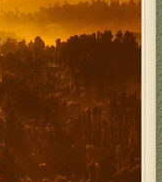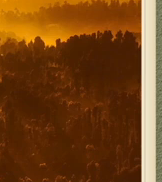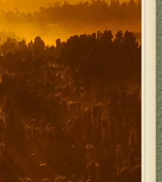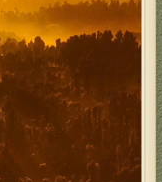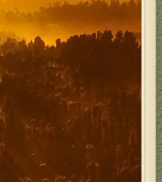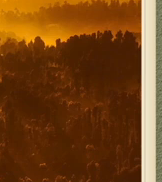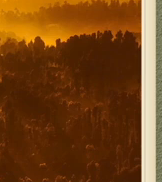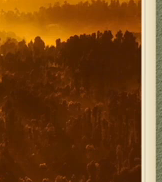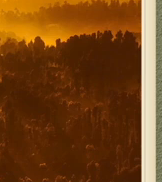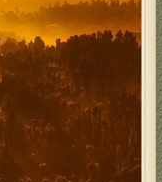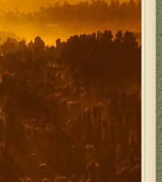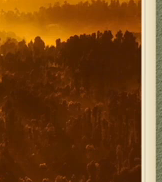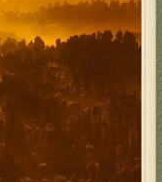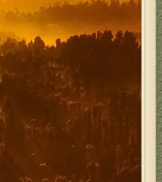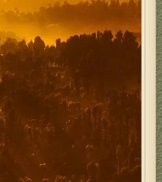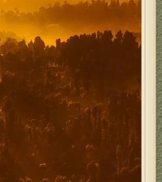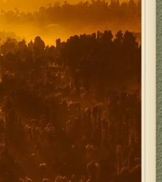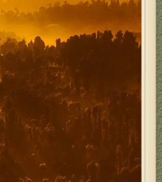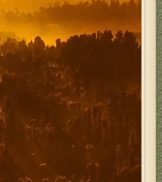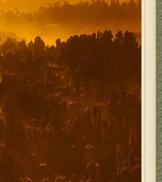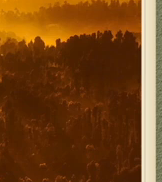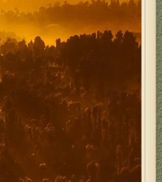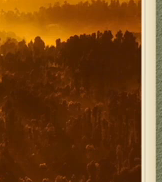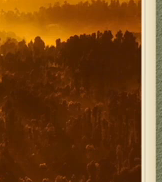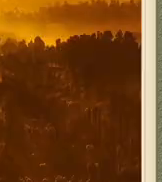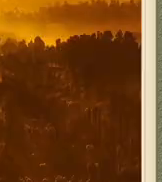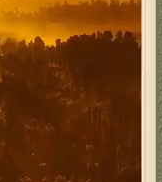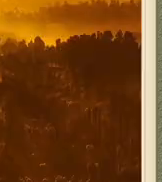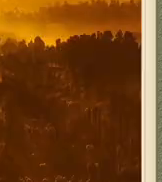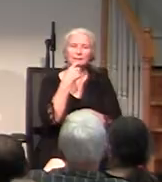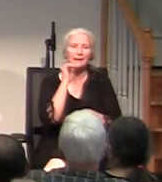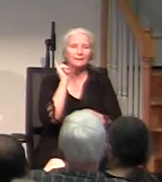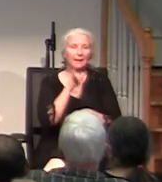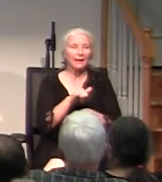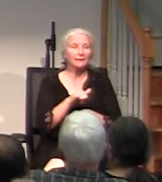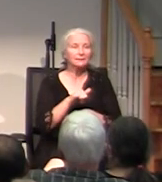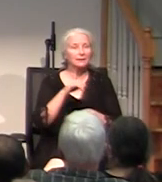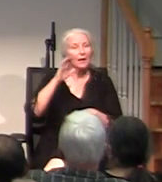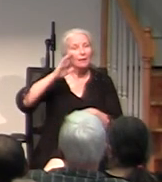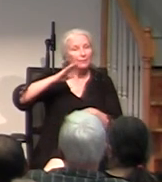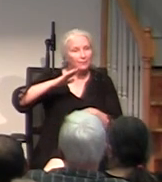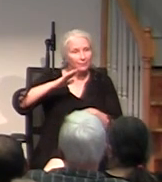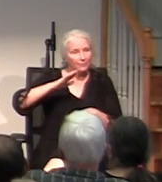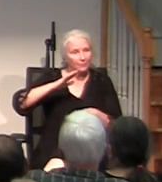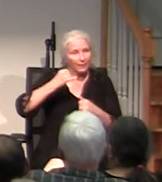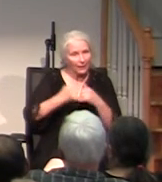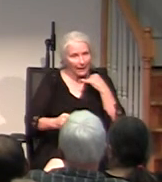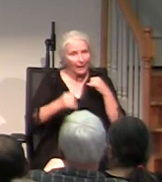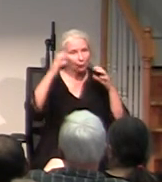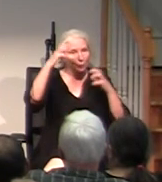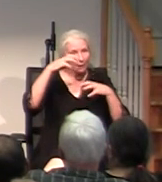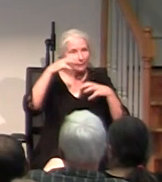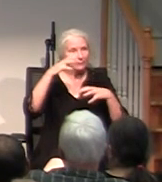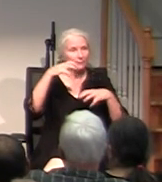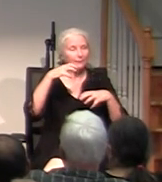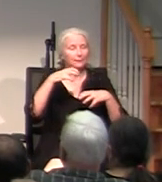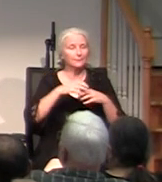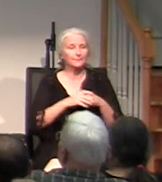the refreshing from the presence of the Lord, the loud cry of the third angel. So before we talk about God's experience